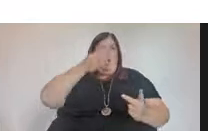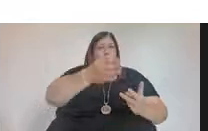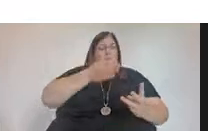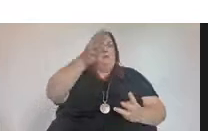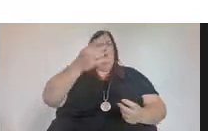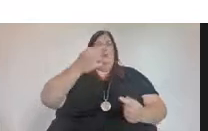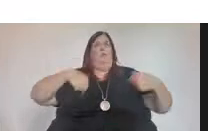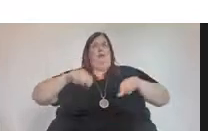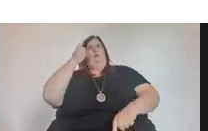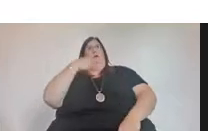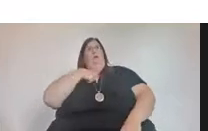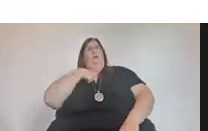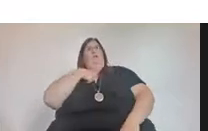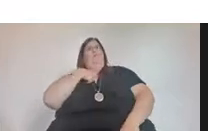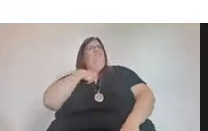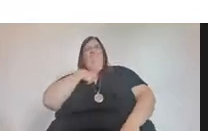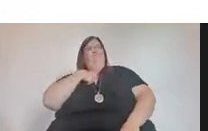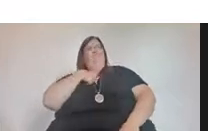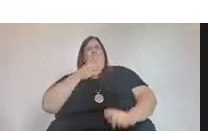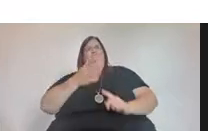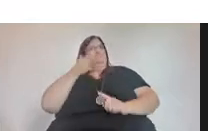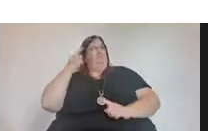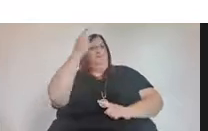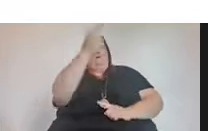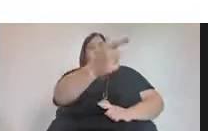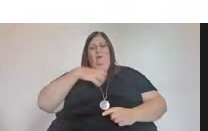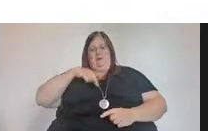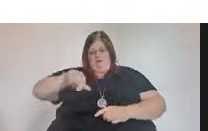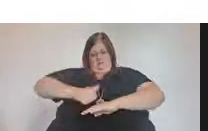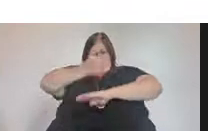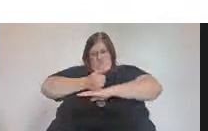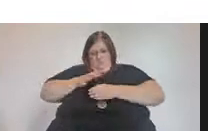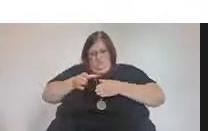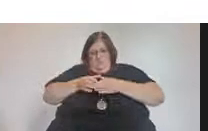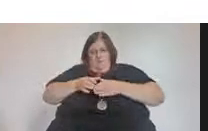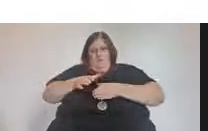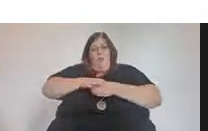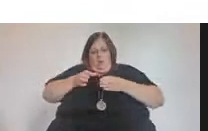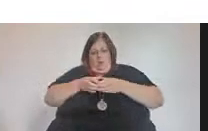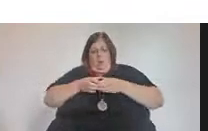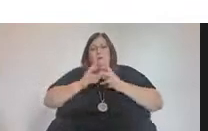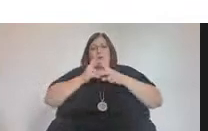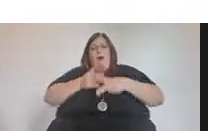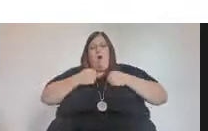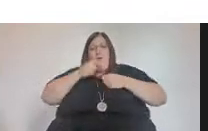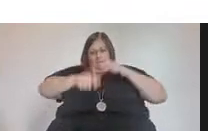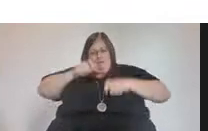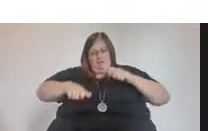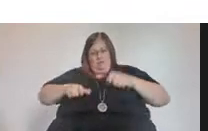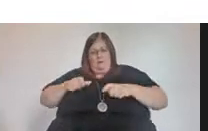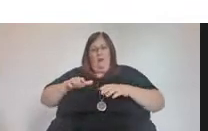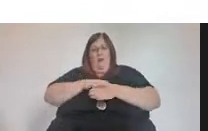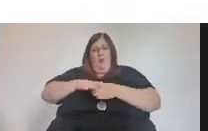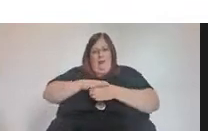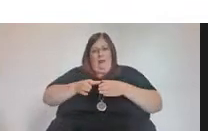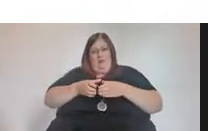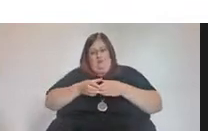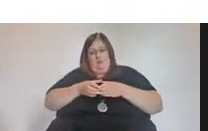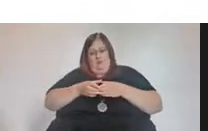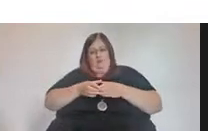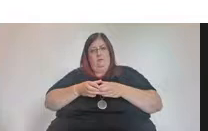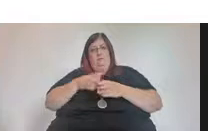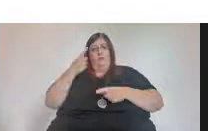an efficient local solution so that we were able to manage our own patients at a local level. And quite